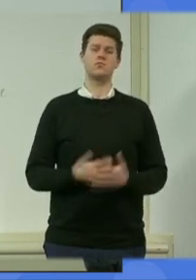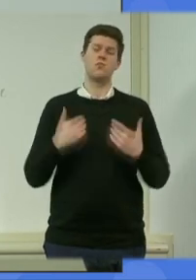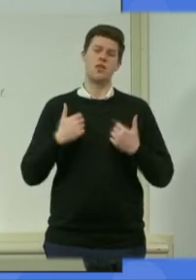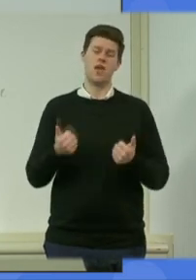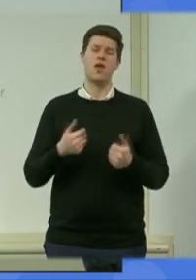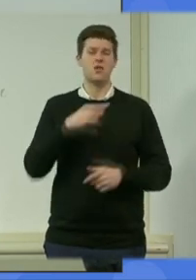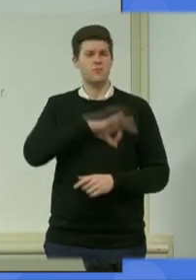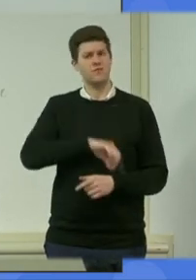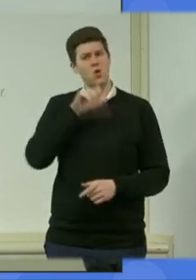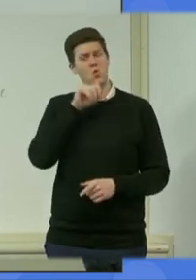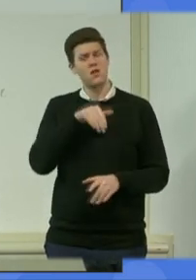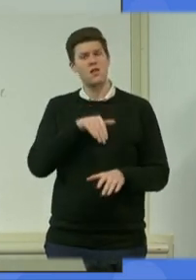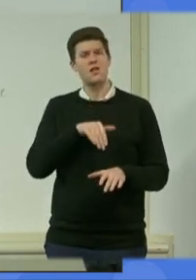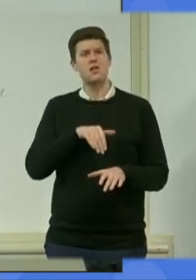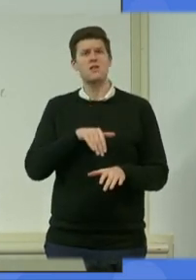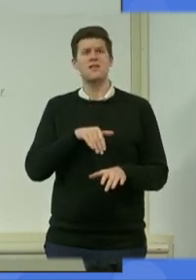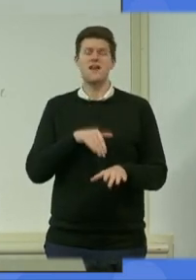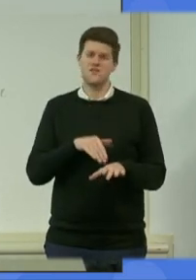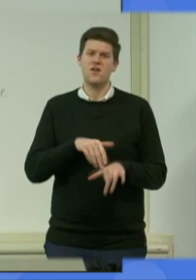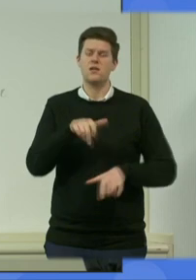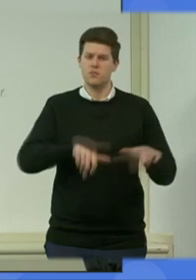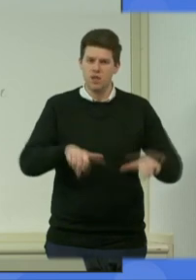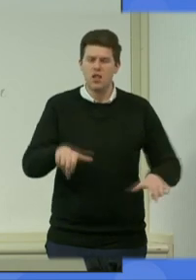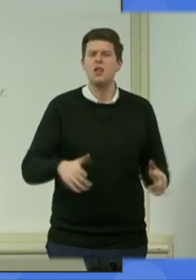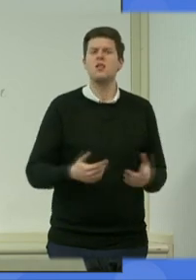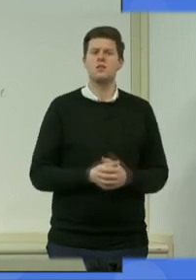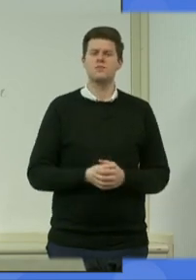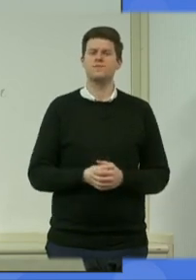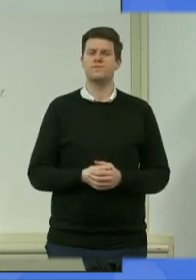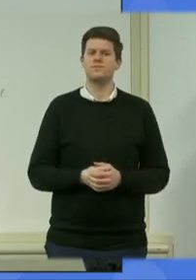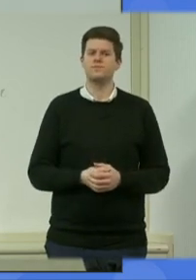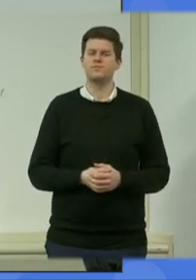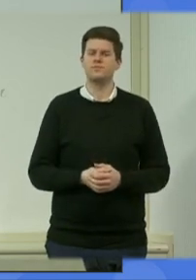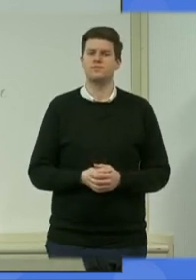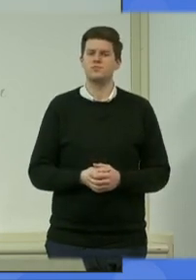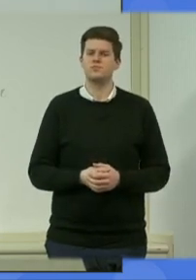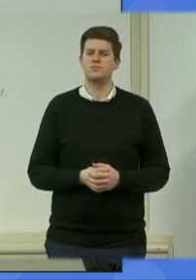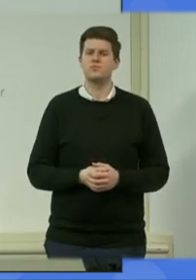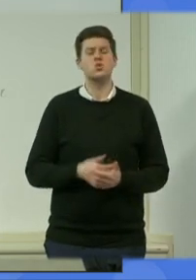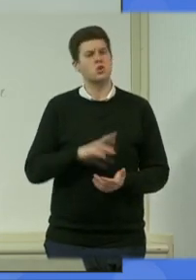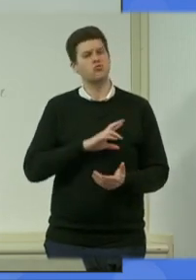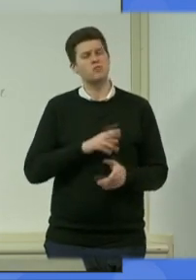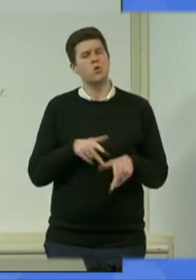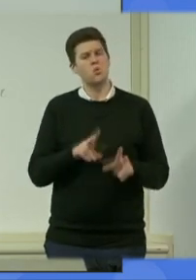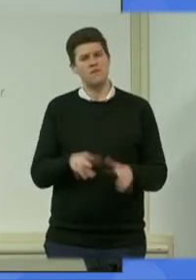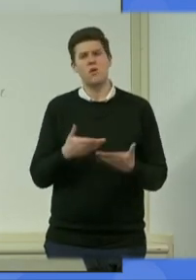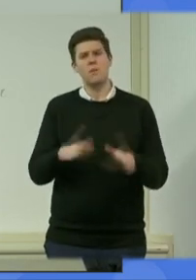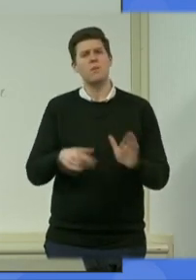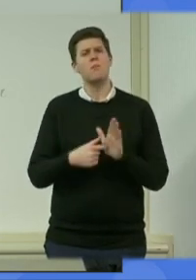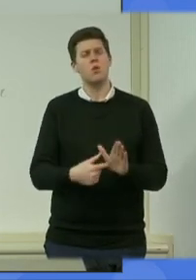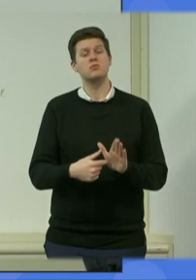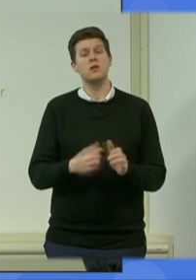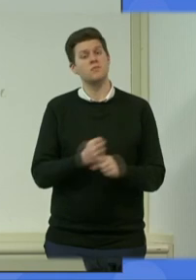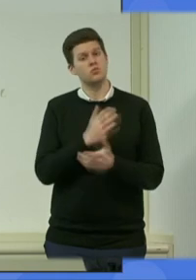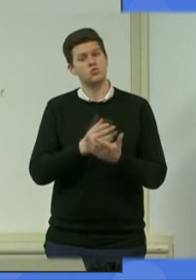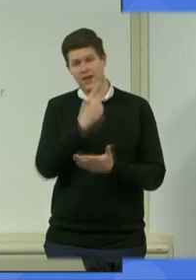benefits will accrue to people from those communities massively outweigh that cost. That's a totally reasonable way to do public policy, just making sure the evidence